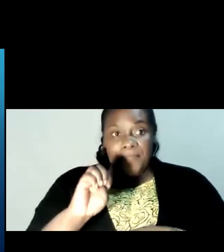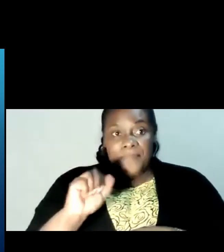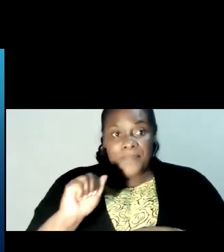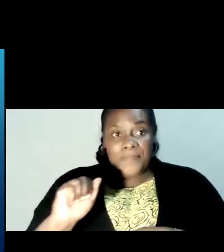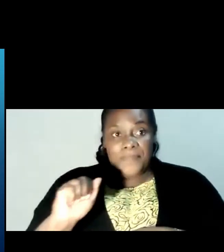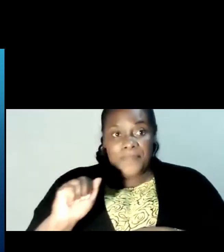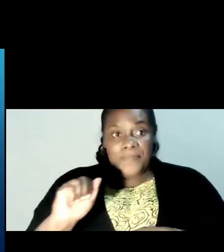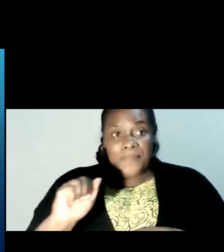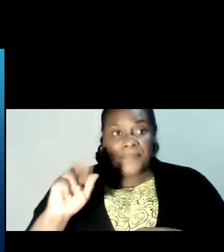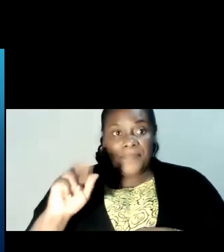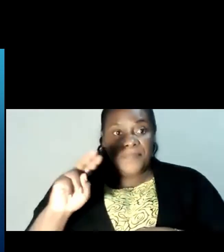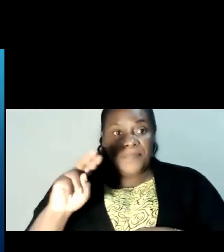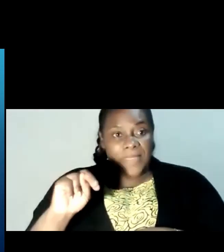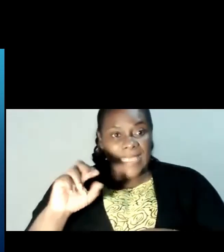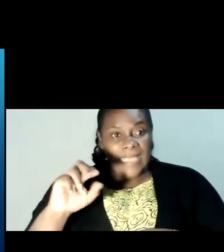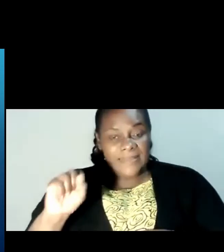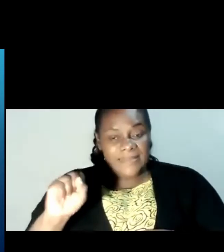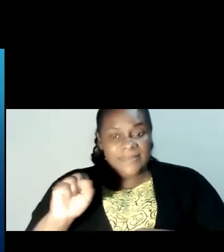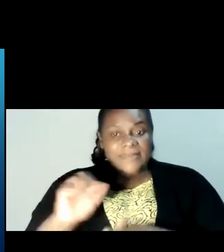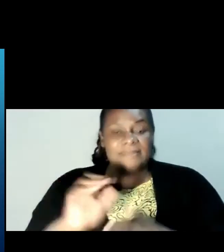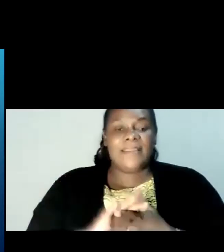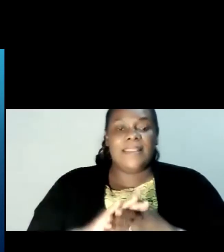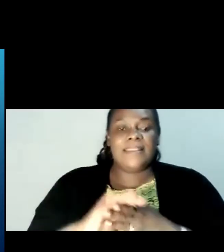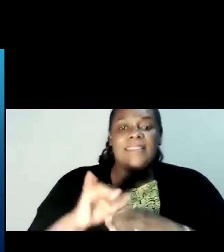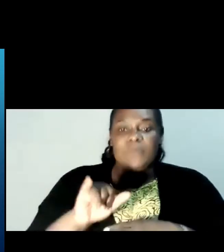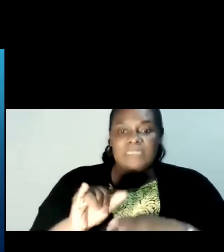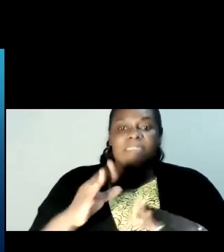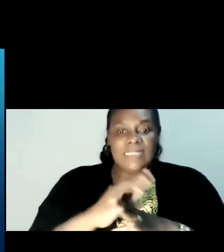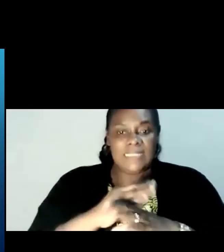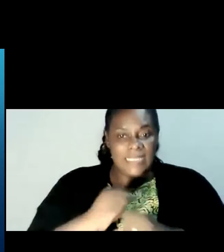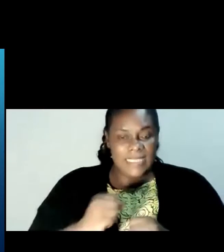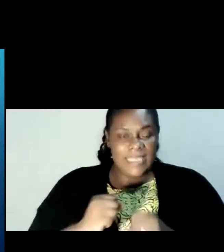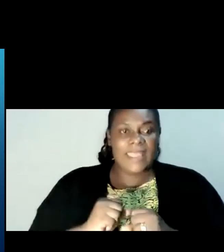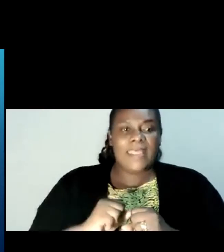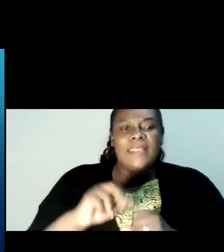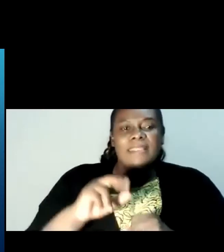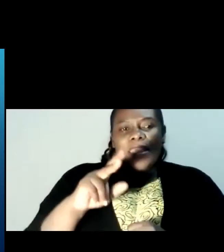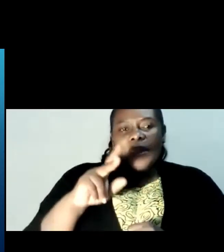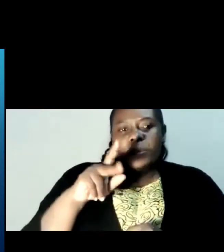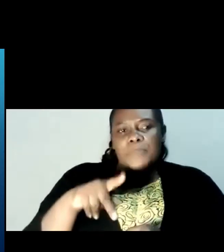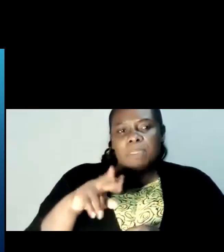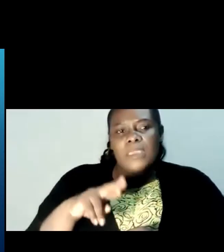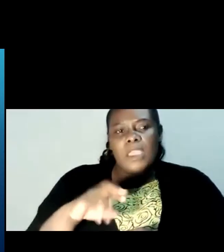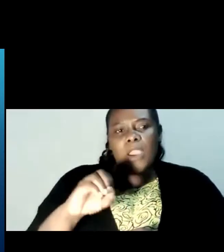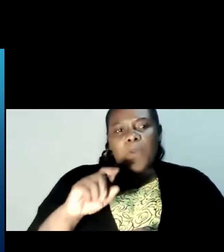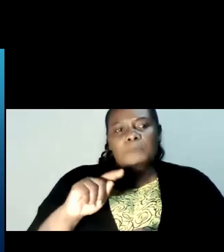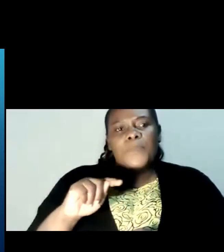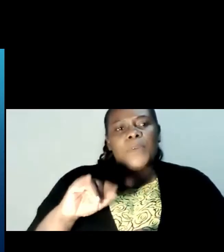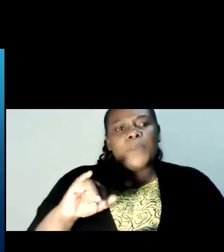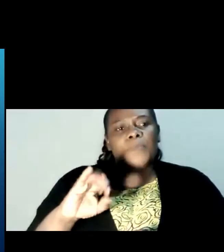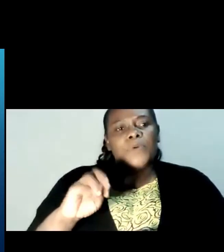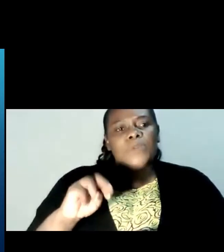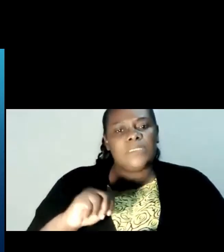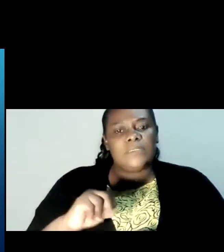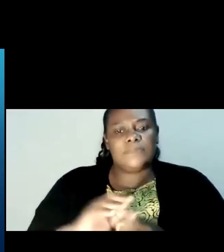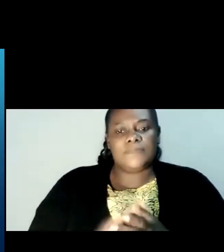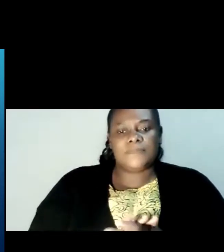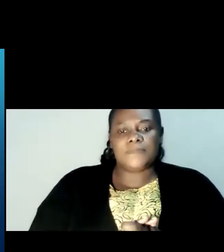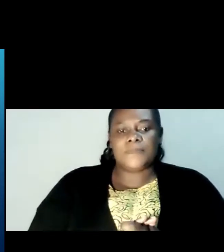get those as well. With regards to carbohydrates, also try to avoid things